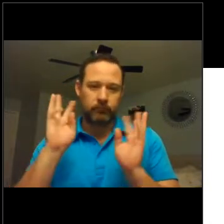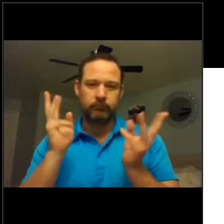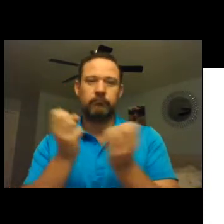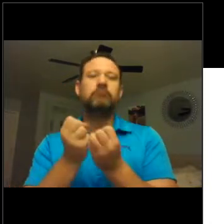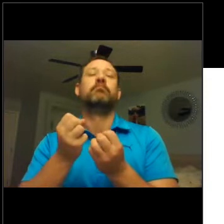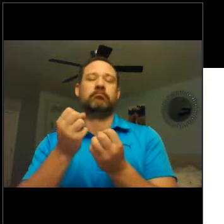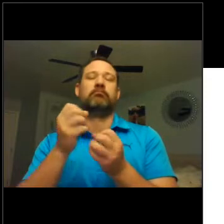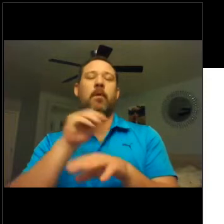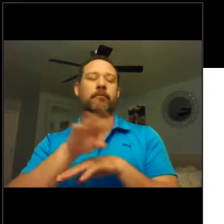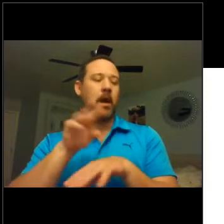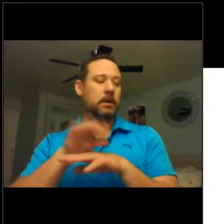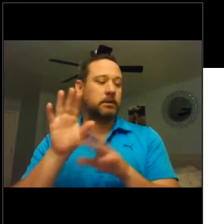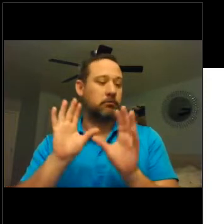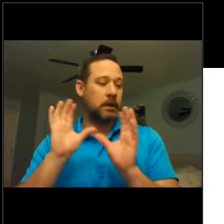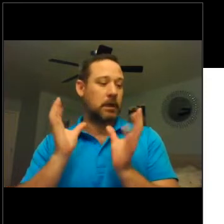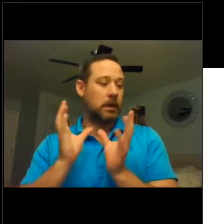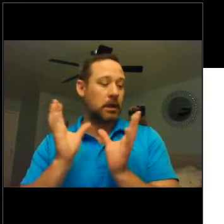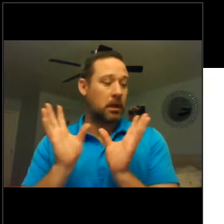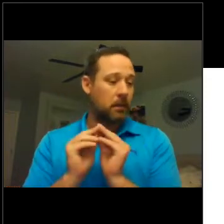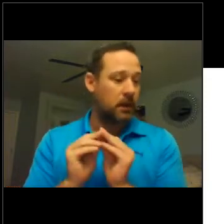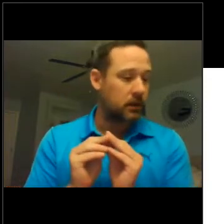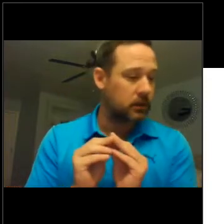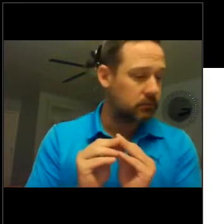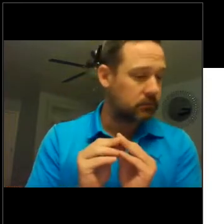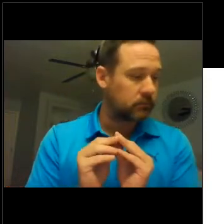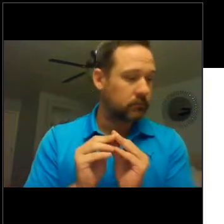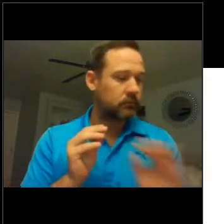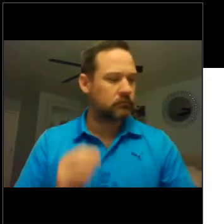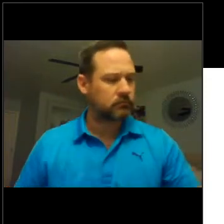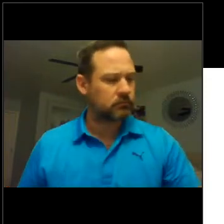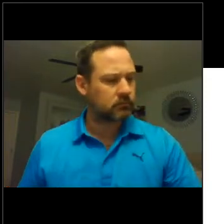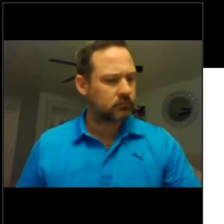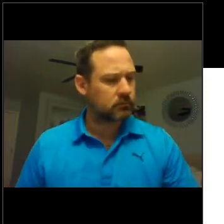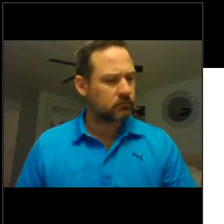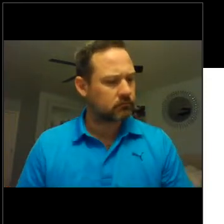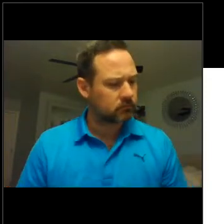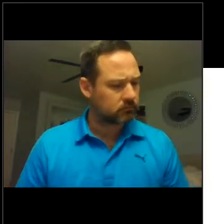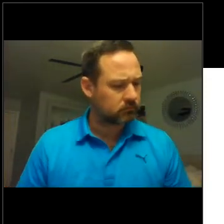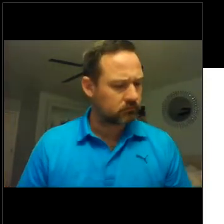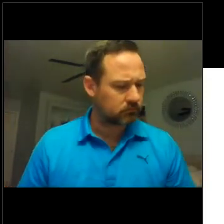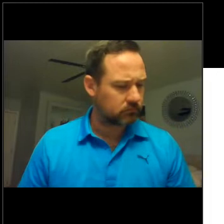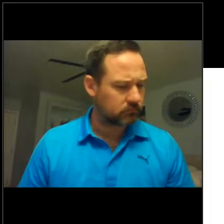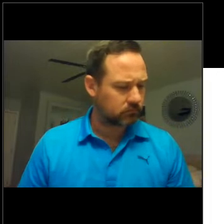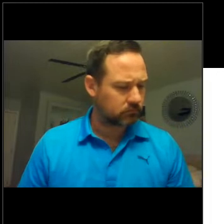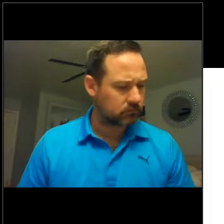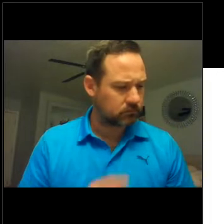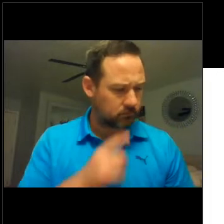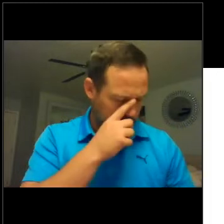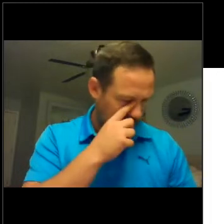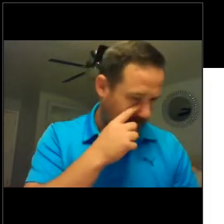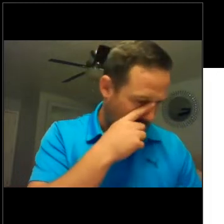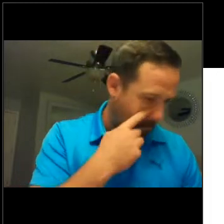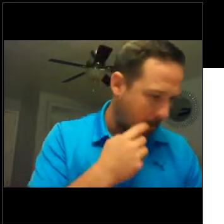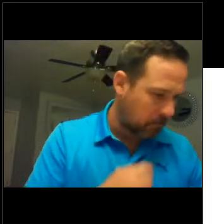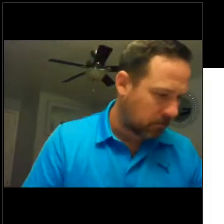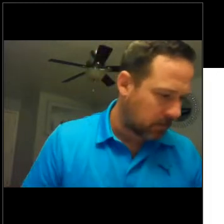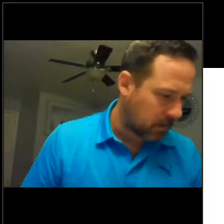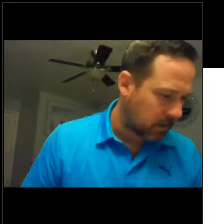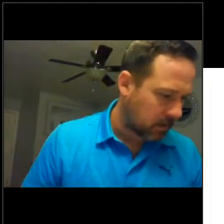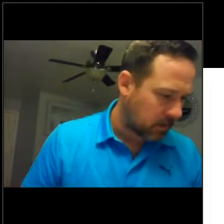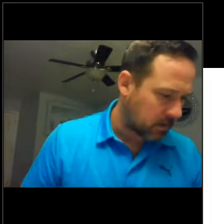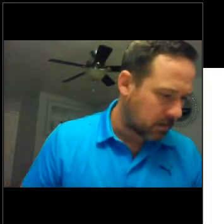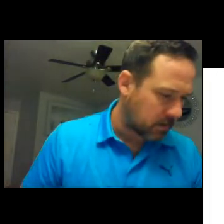Committee. I will be joined today by my colleagues Sequoia Erasmus from the California Transportation Commission and Amar Sid